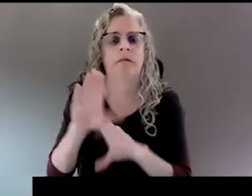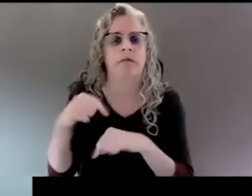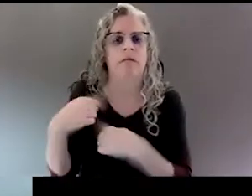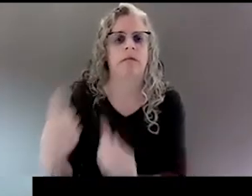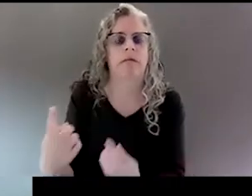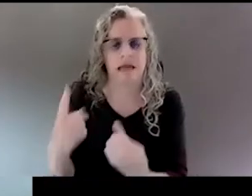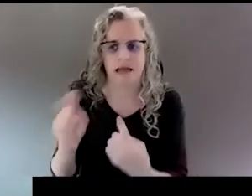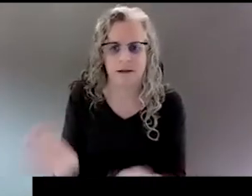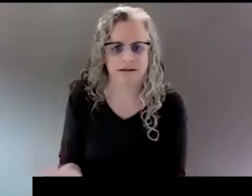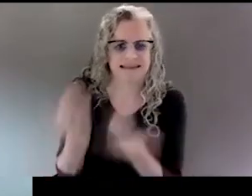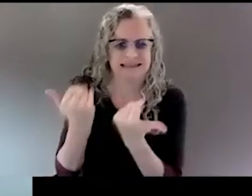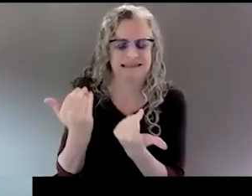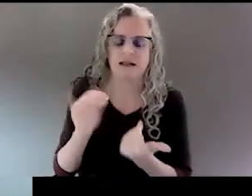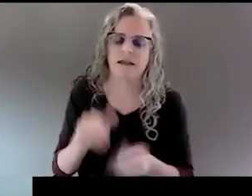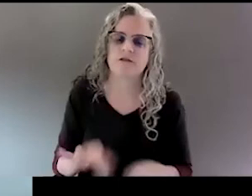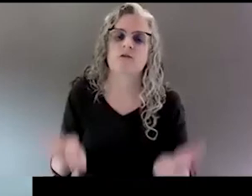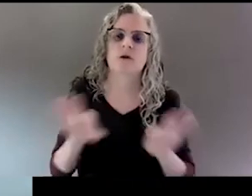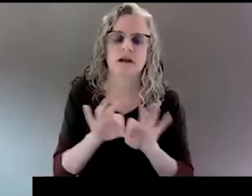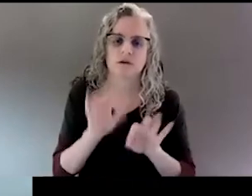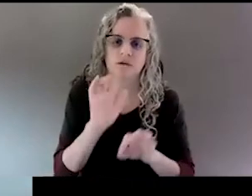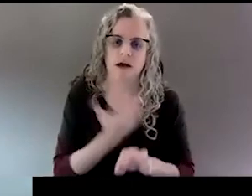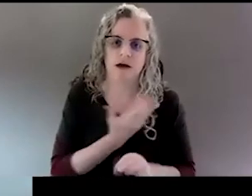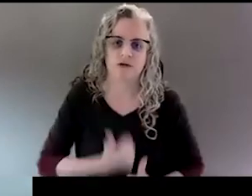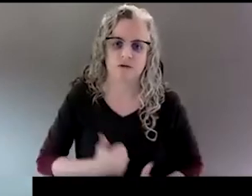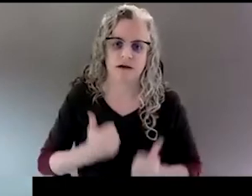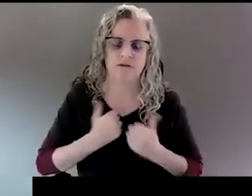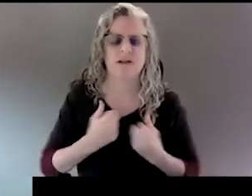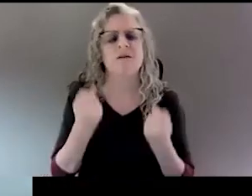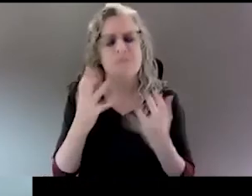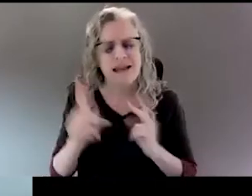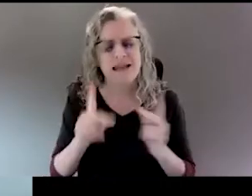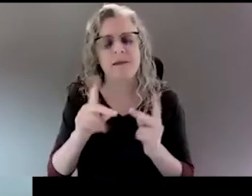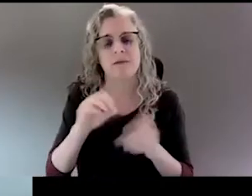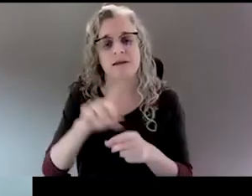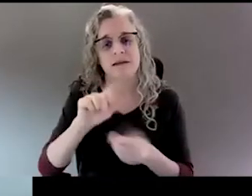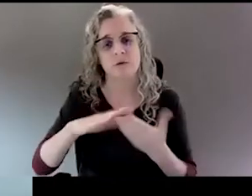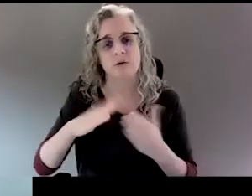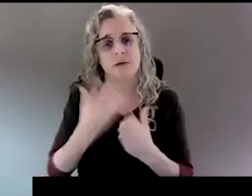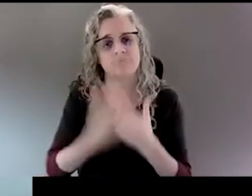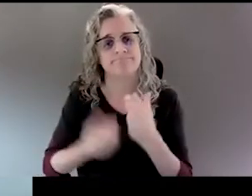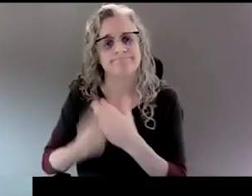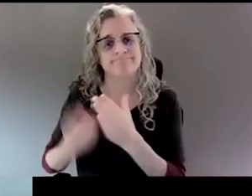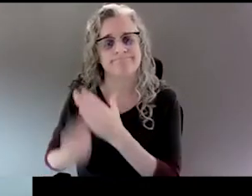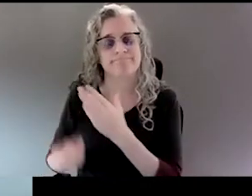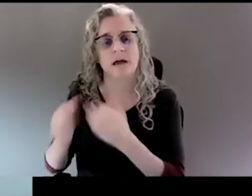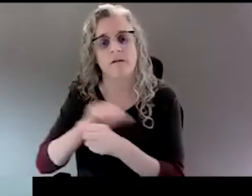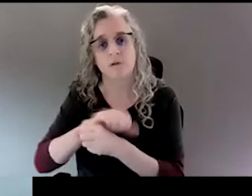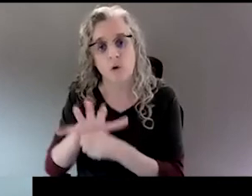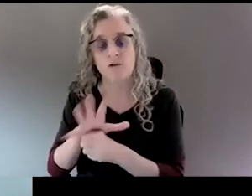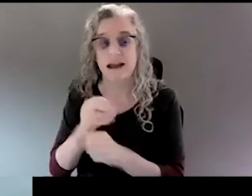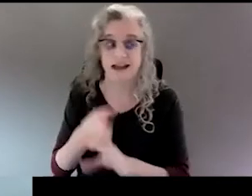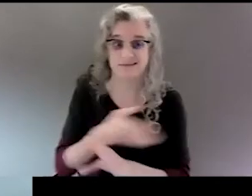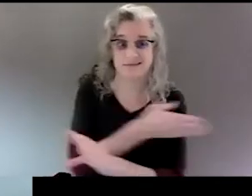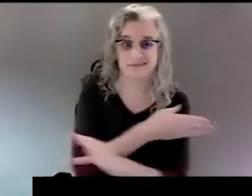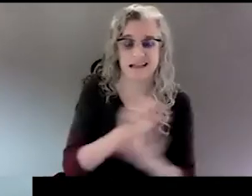have lost so many people in the disability community to COVID and over the years to systemic racism, that now is